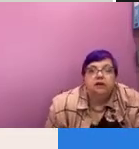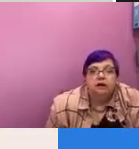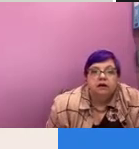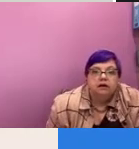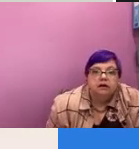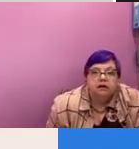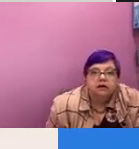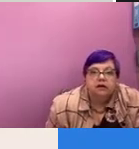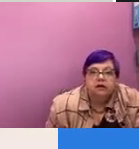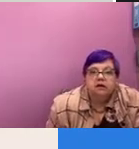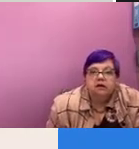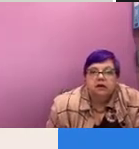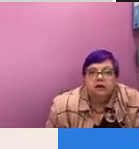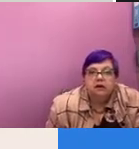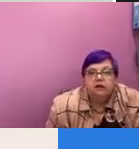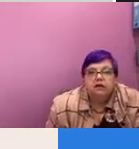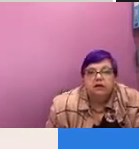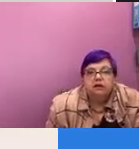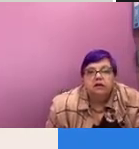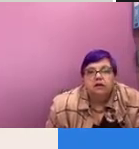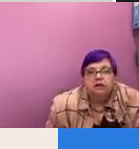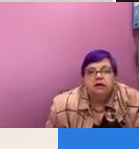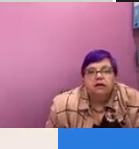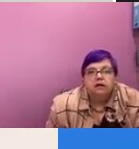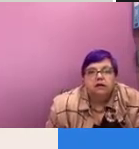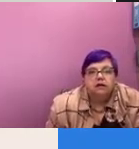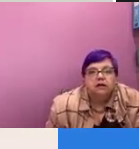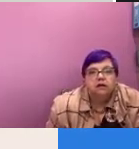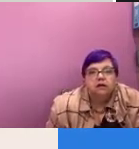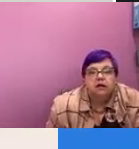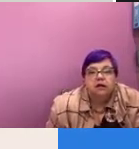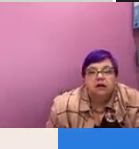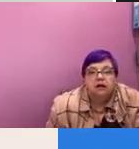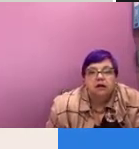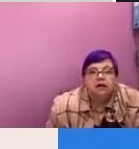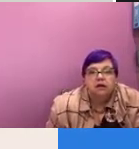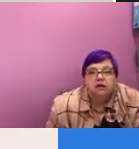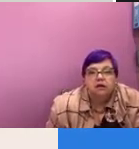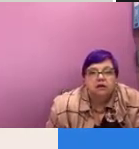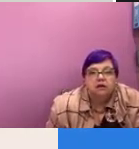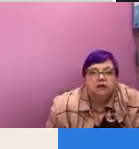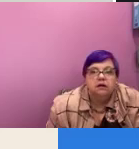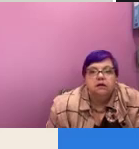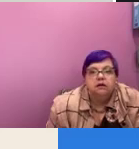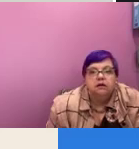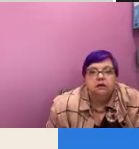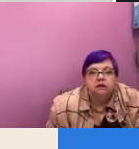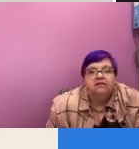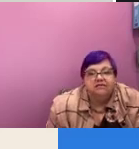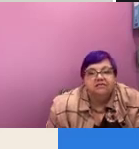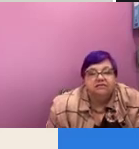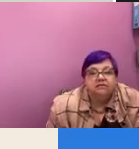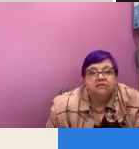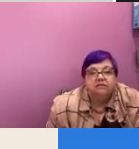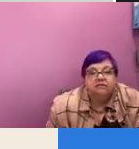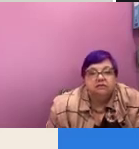is just a little bit easier for adults than youth. Most of us know that photographs from the Titanic don't look like that.